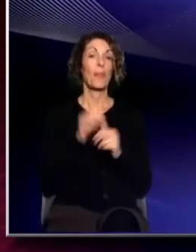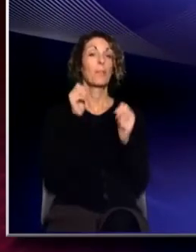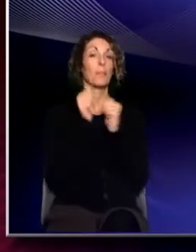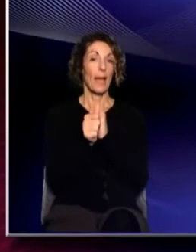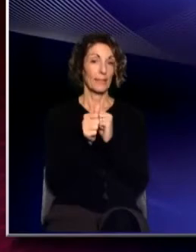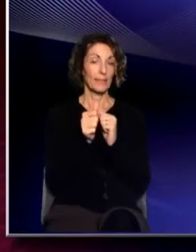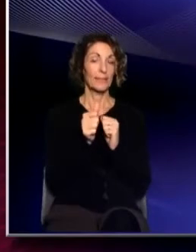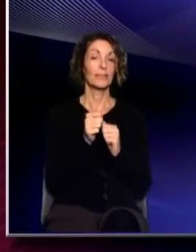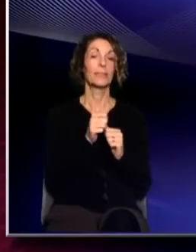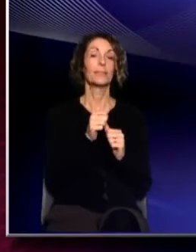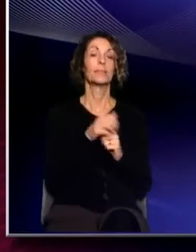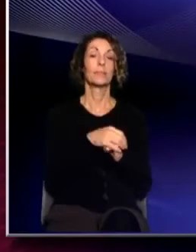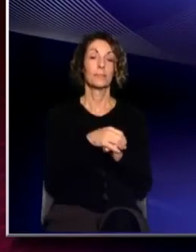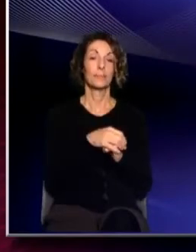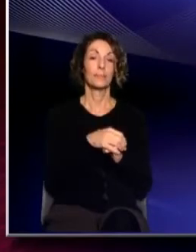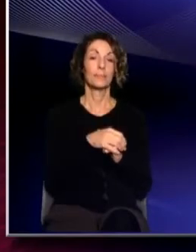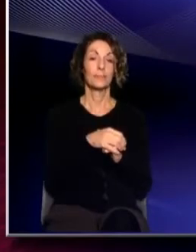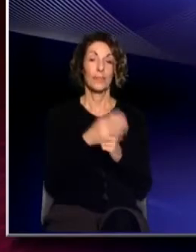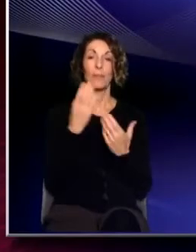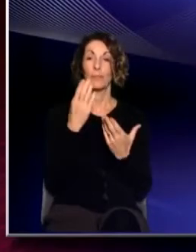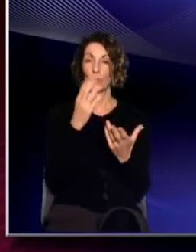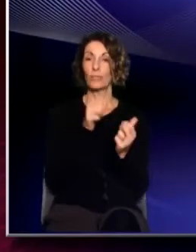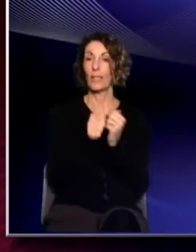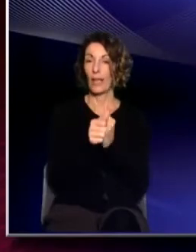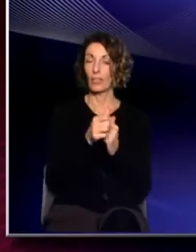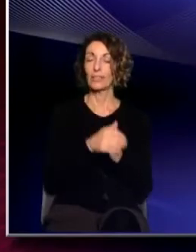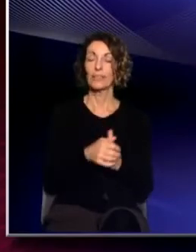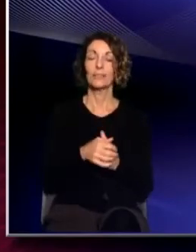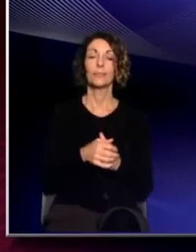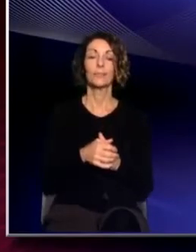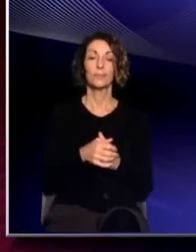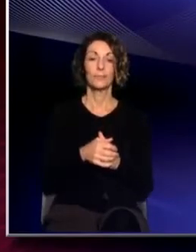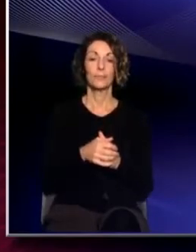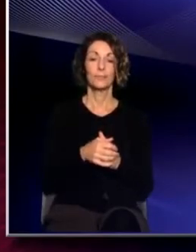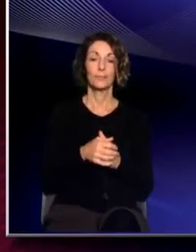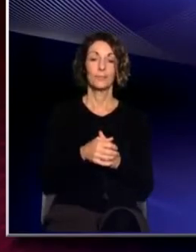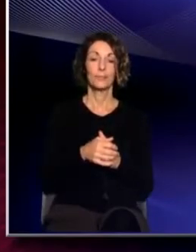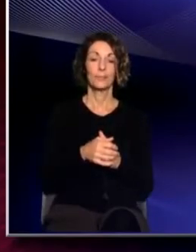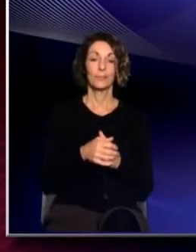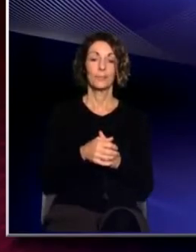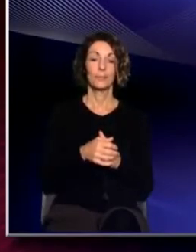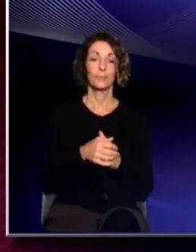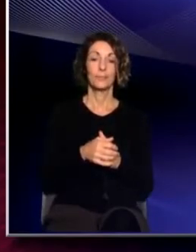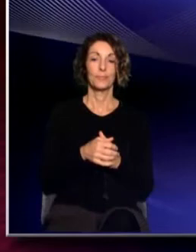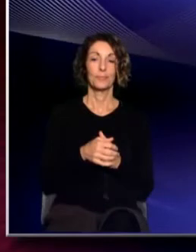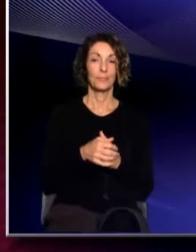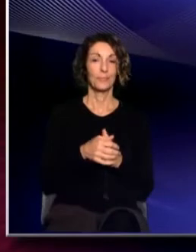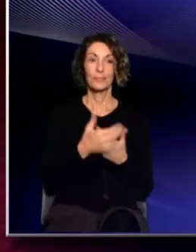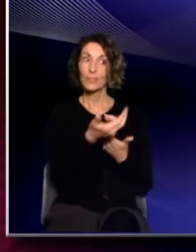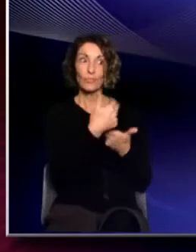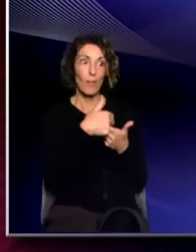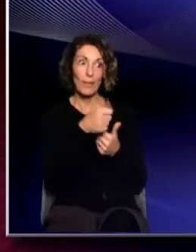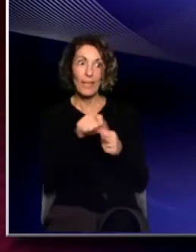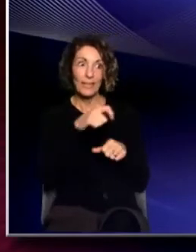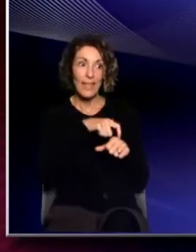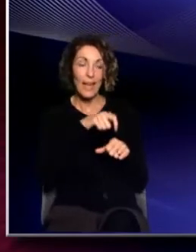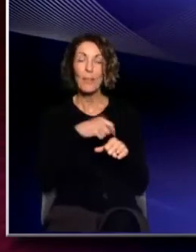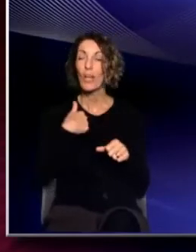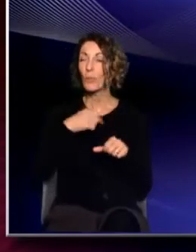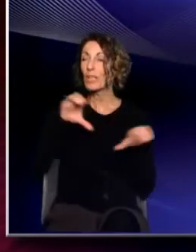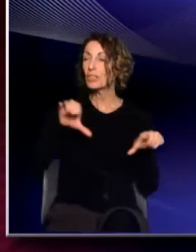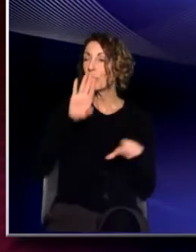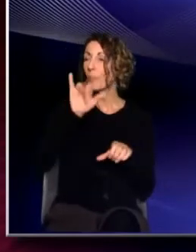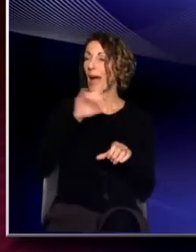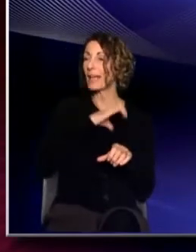Passed as, Motion carries. motion carries. Jump in anytime. Let's do this by committee.